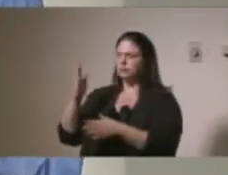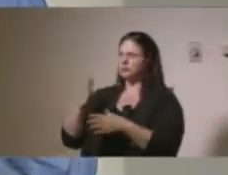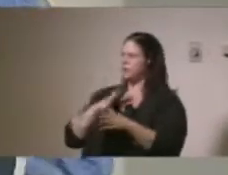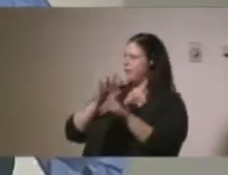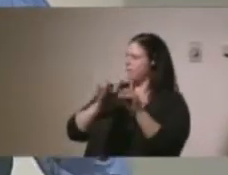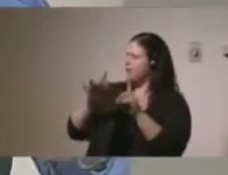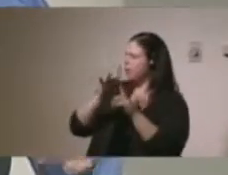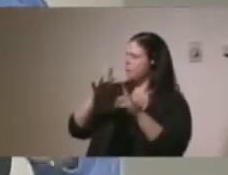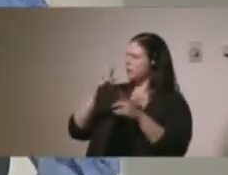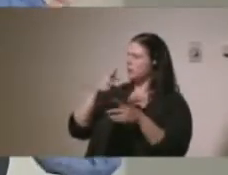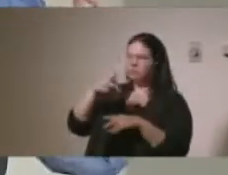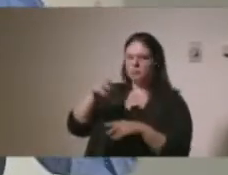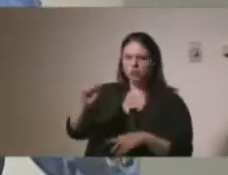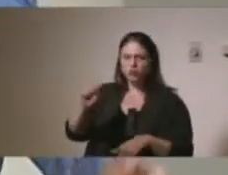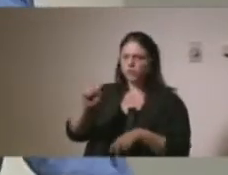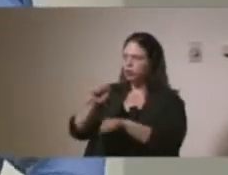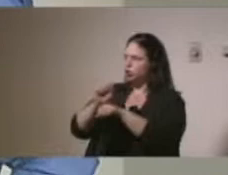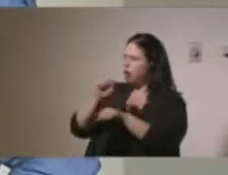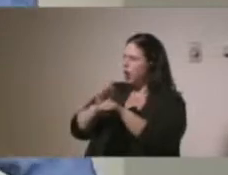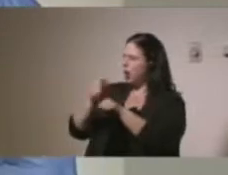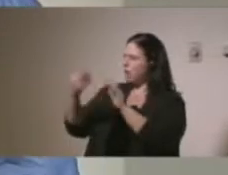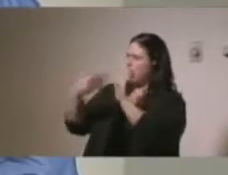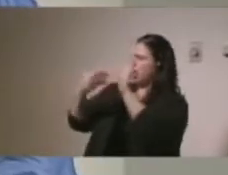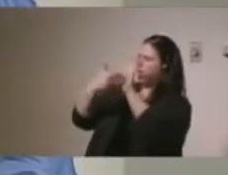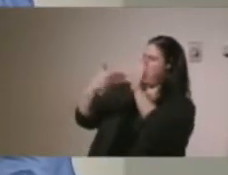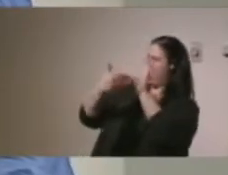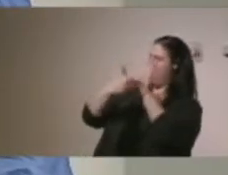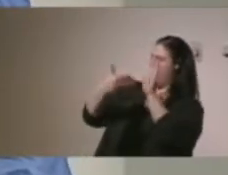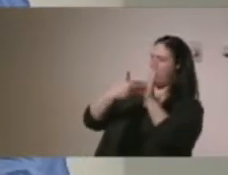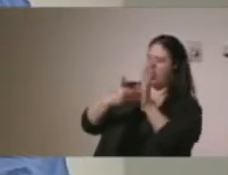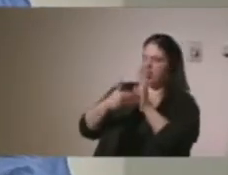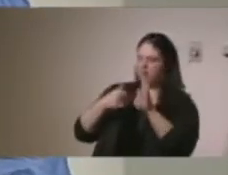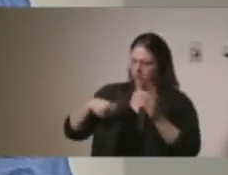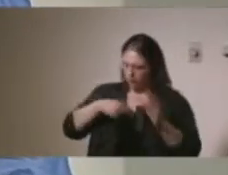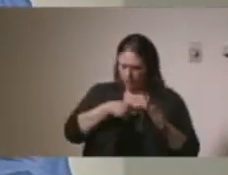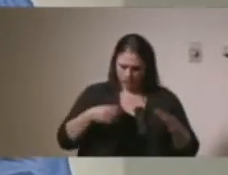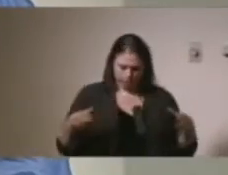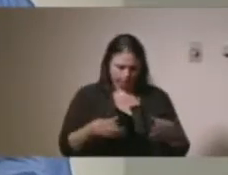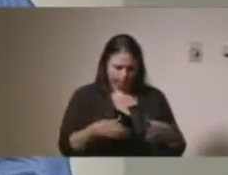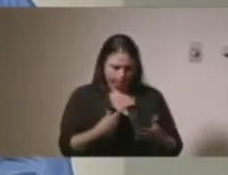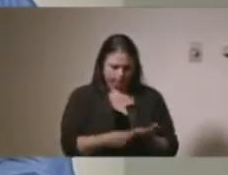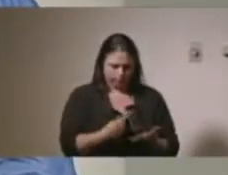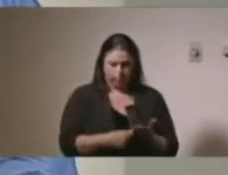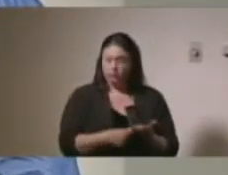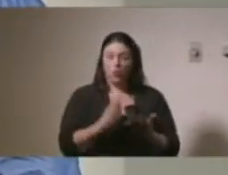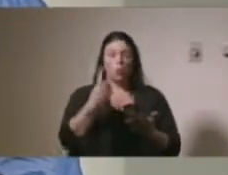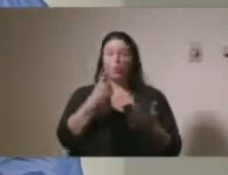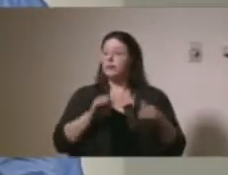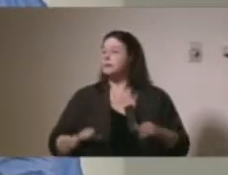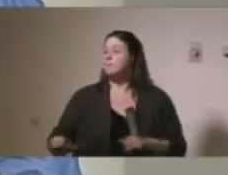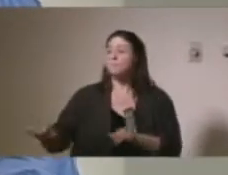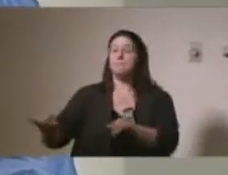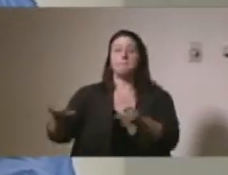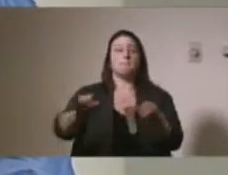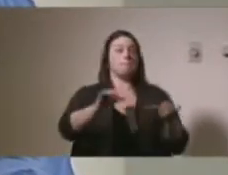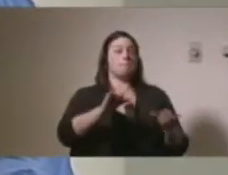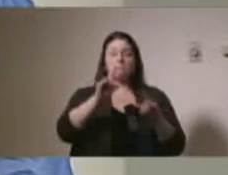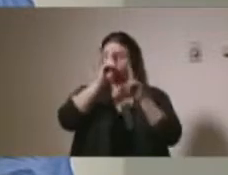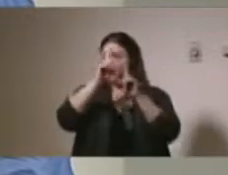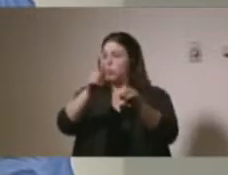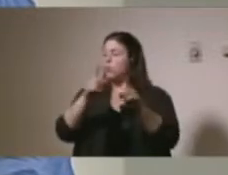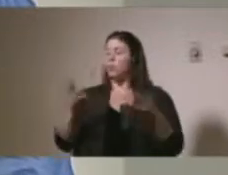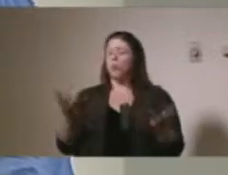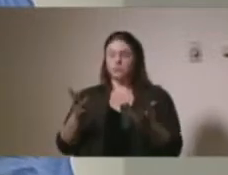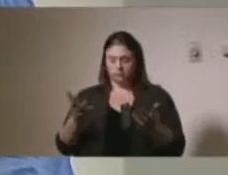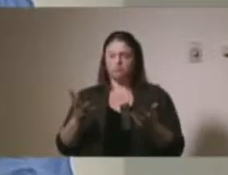public services, jobs, you name it. So the one common link or point of convergence for all of us was that we